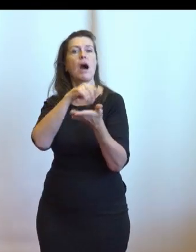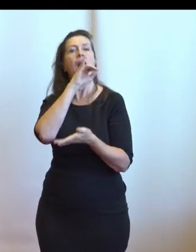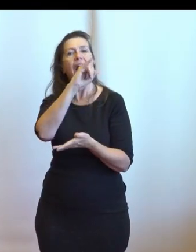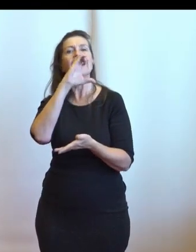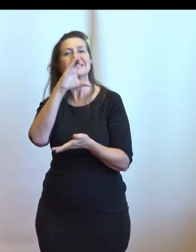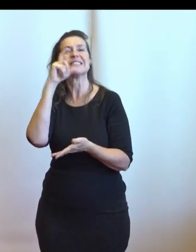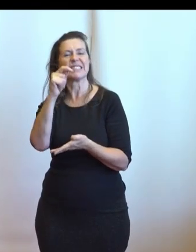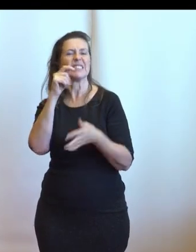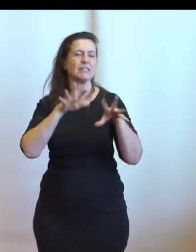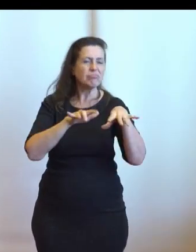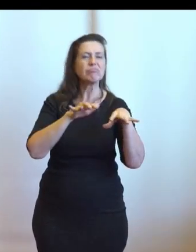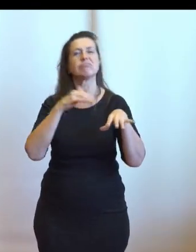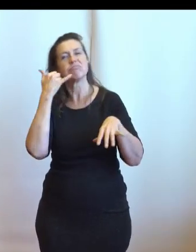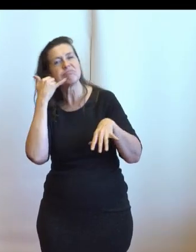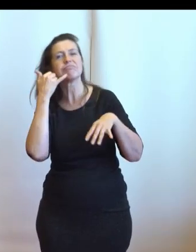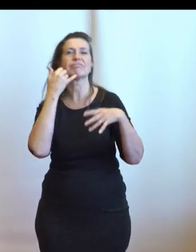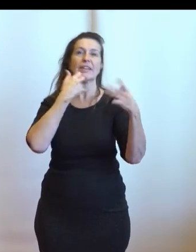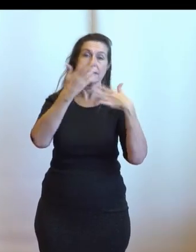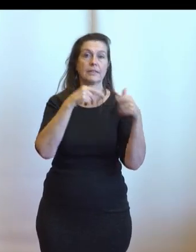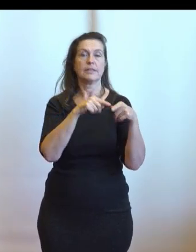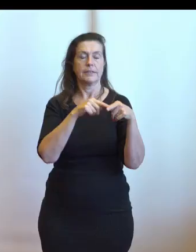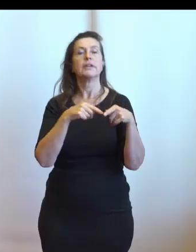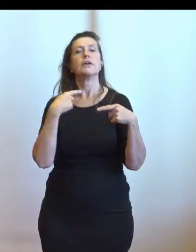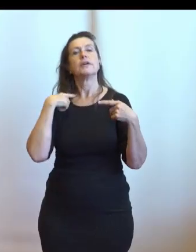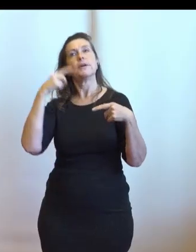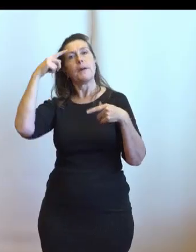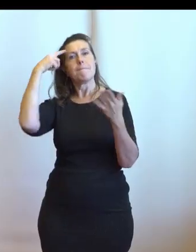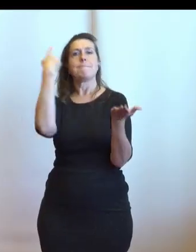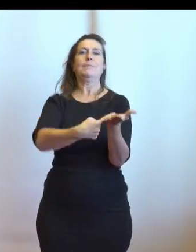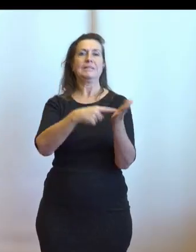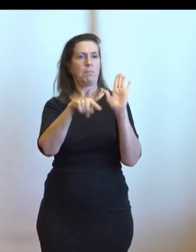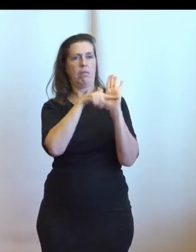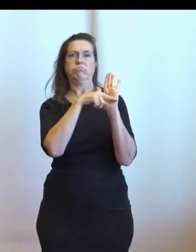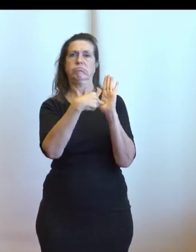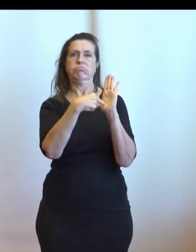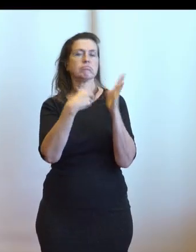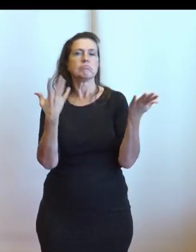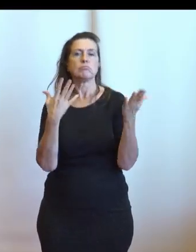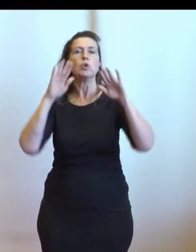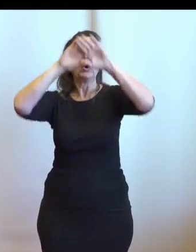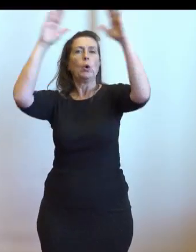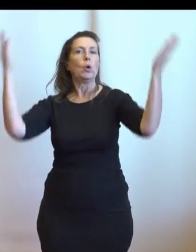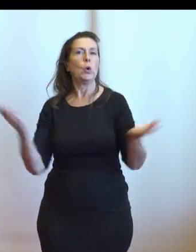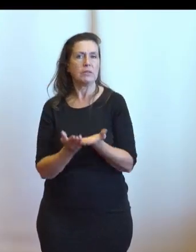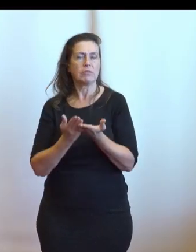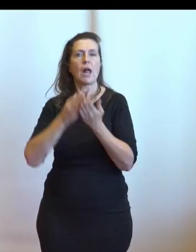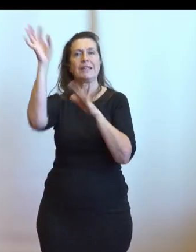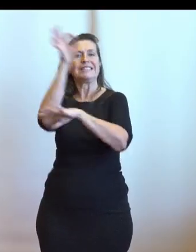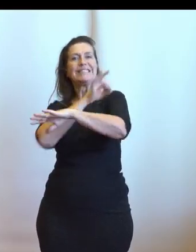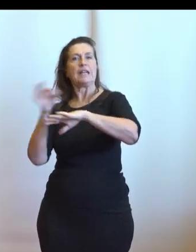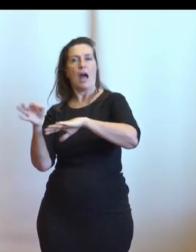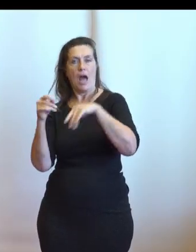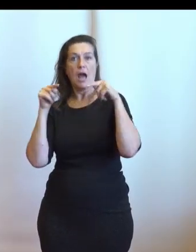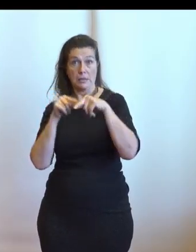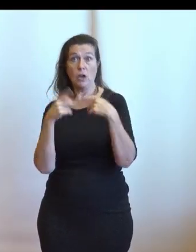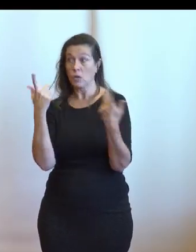are talking about the universal design. So we really want to encourage our industry sector